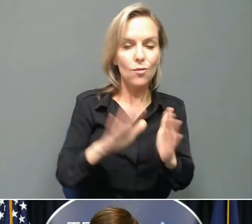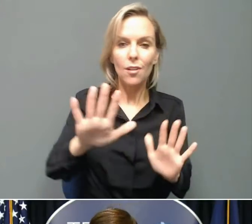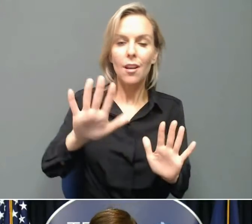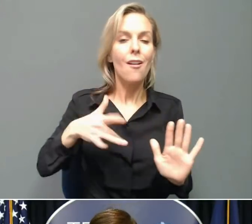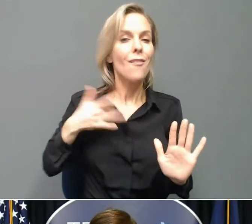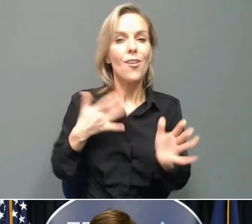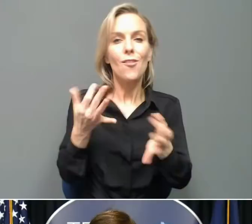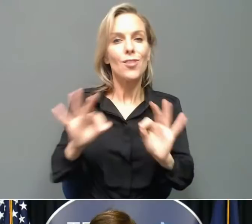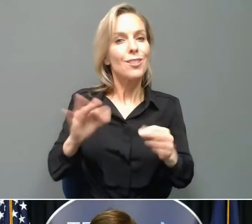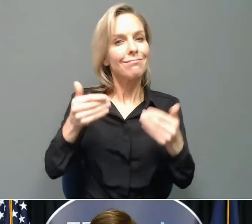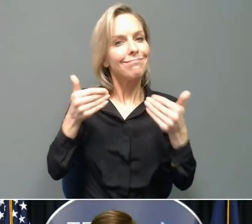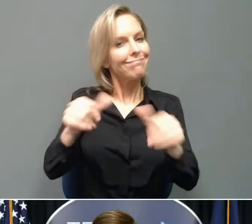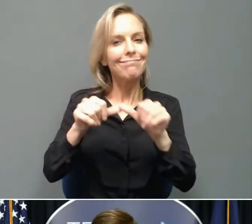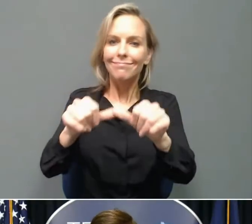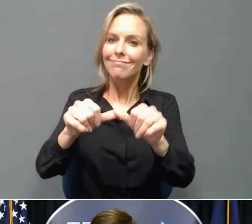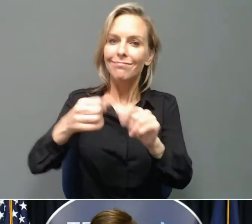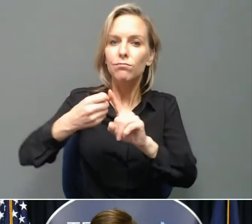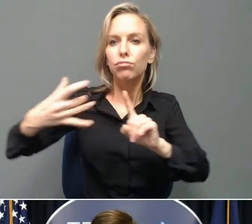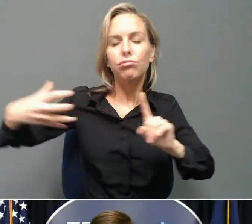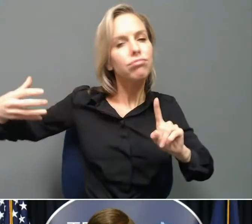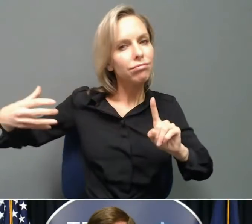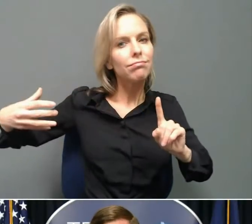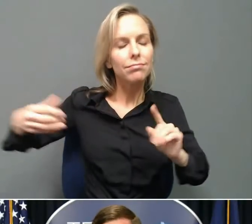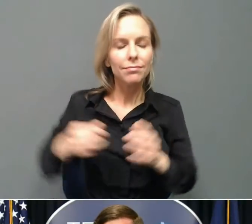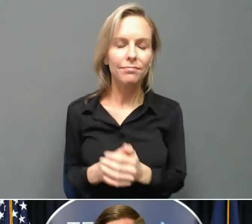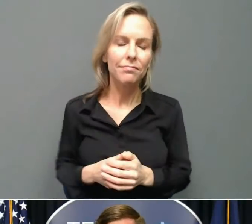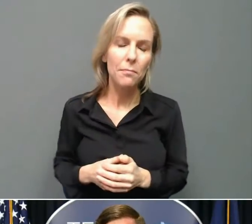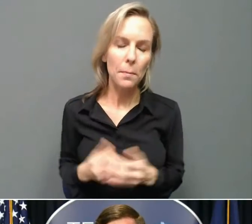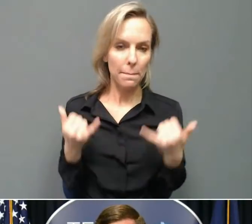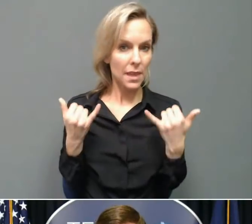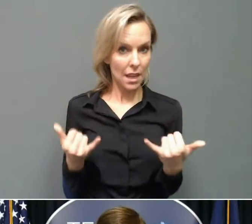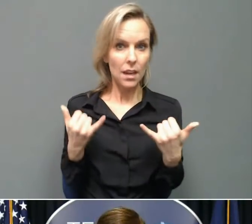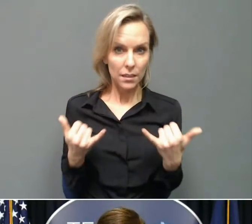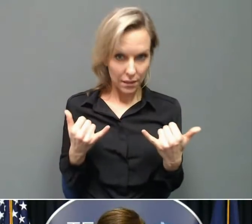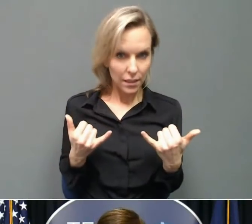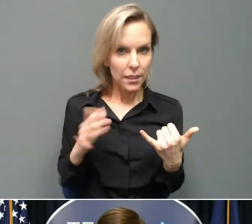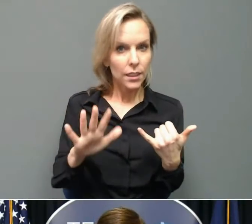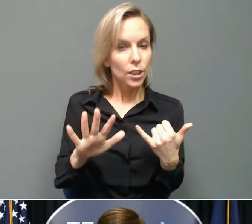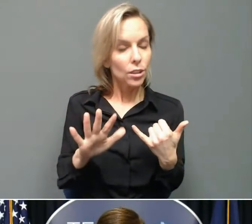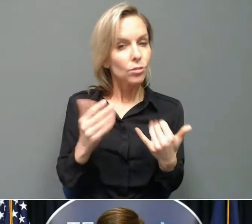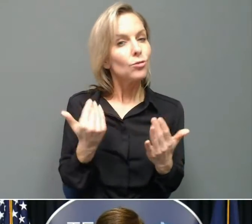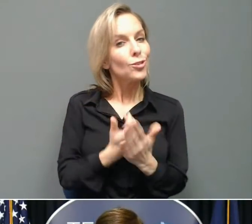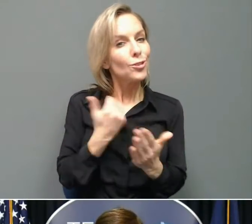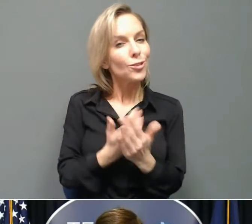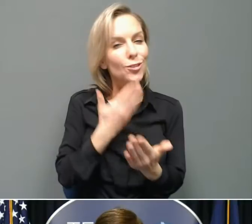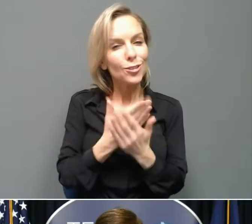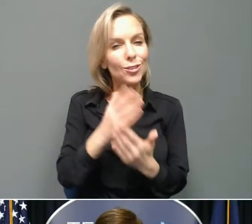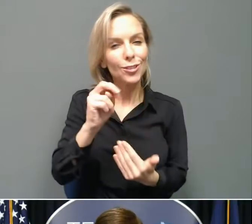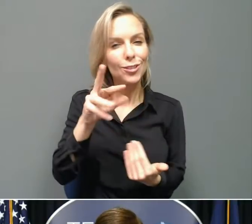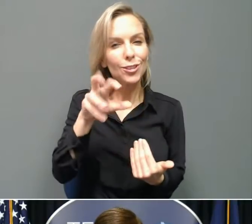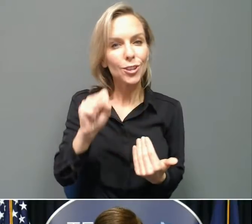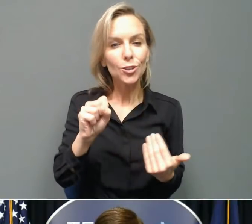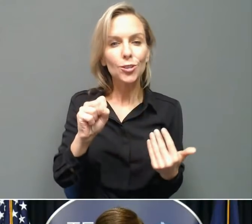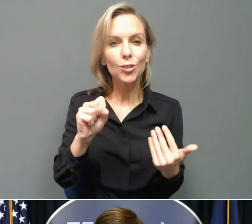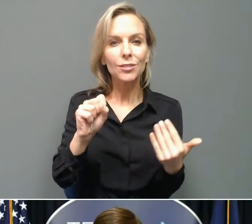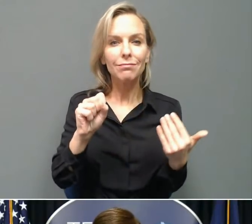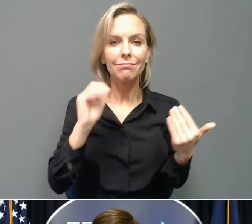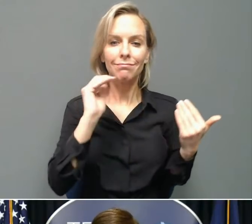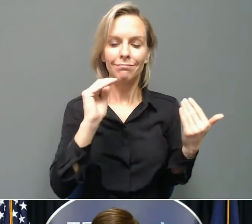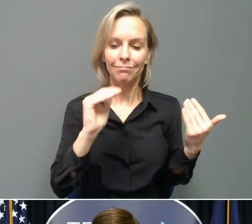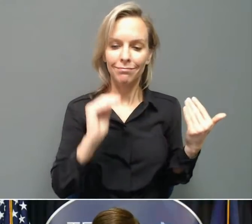further. All right. Today, there's also some new good news on a number of fronts. For